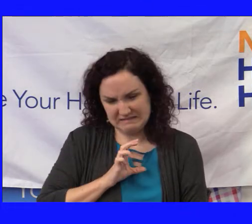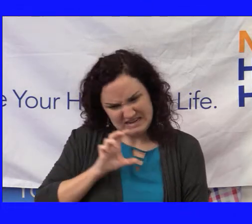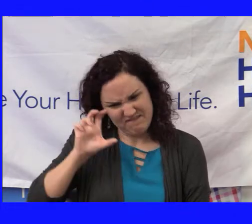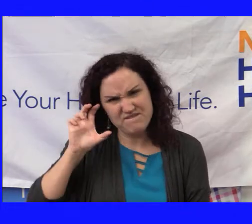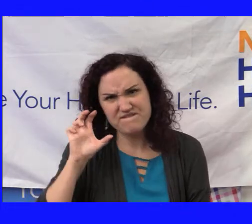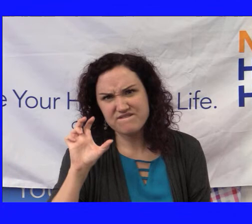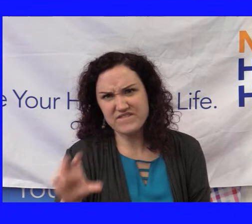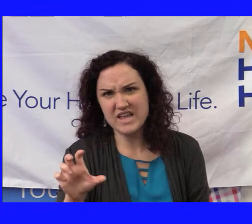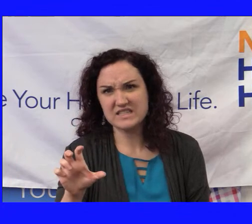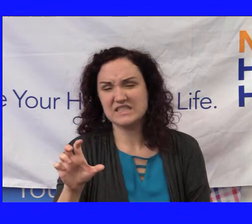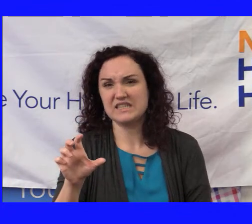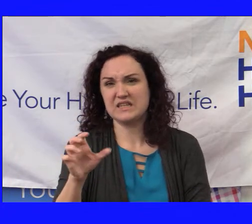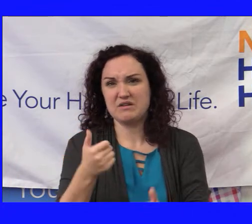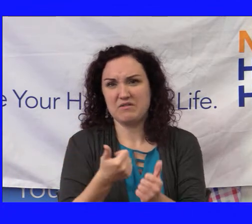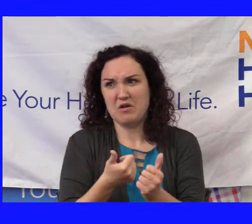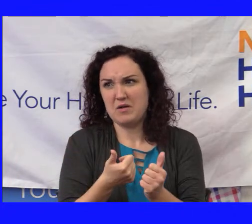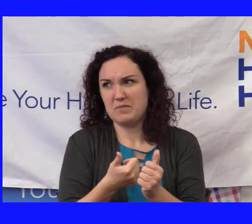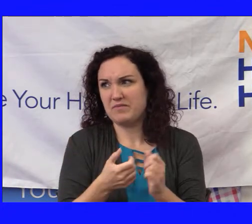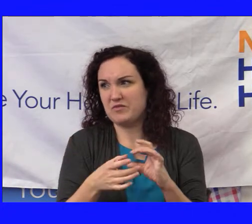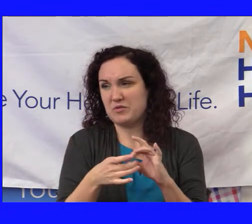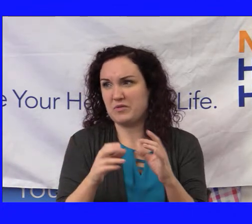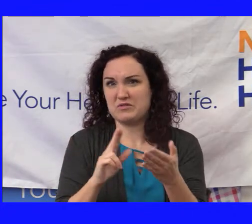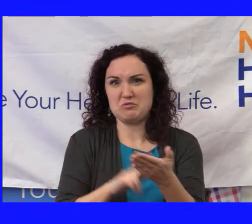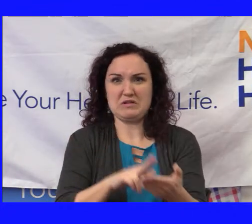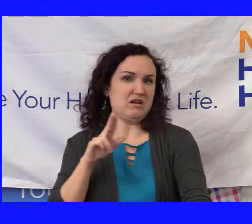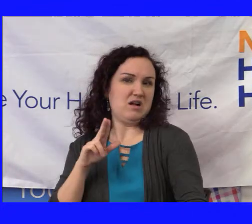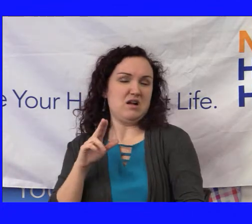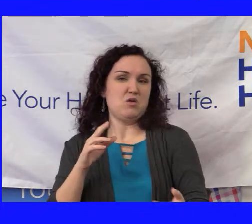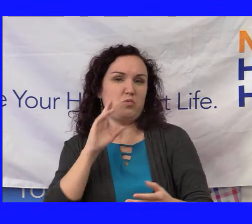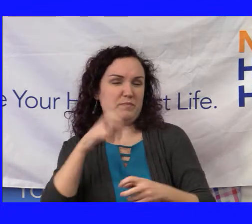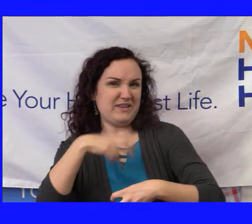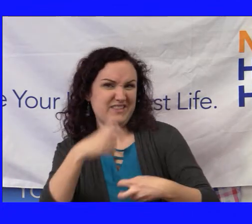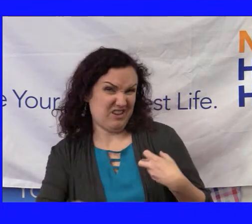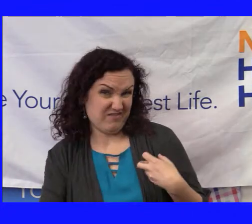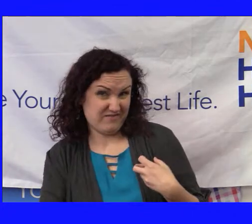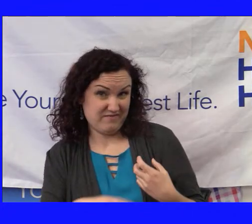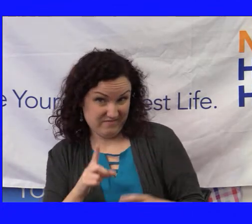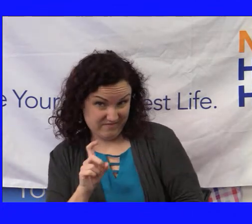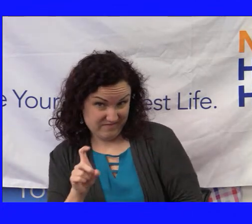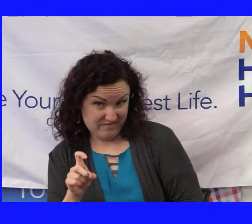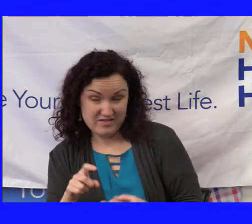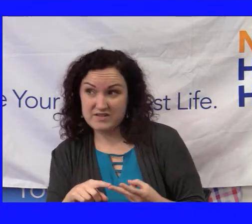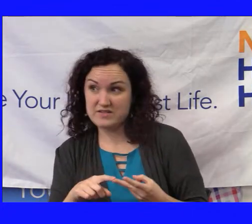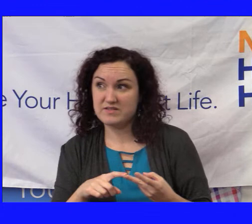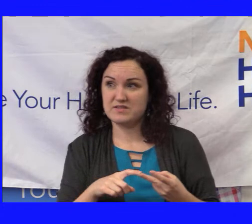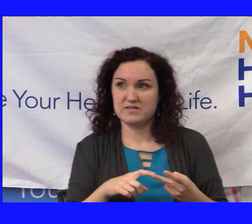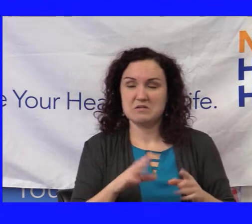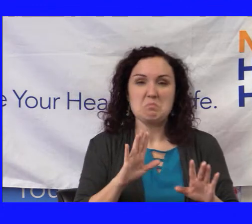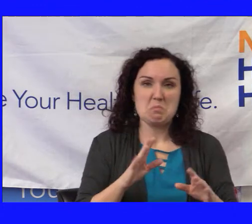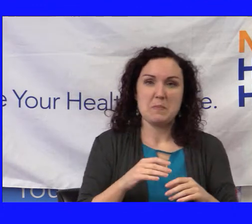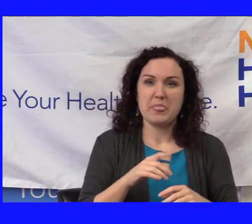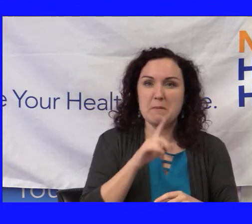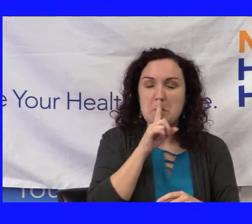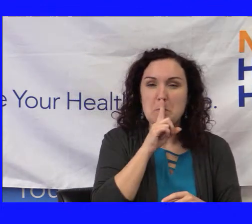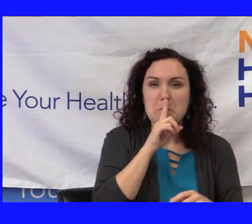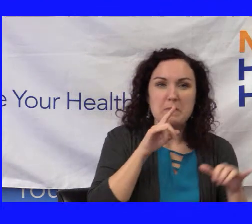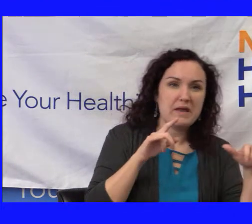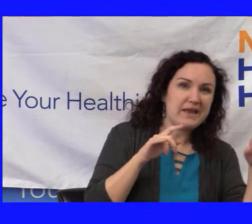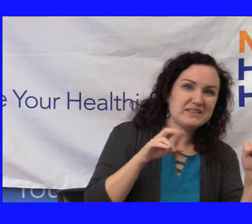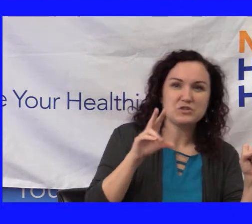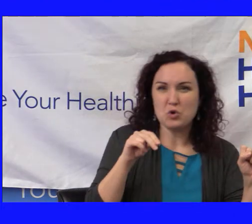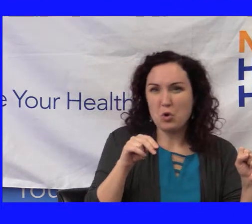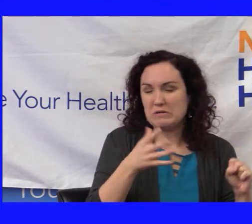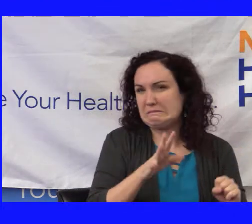moving away would be difficult. I want to say yes, and I'm just going to give a quick response. I'm going to say yes and no on